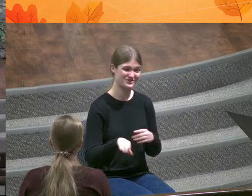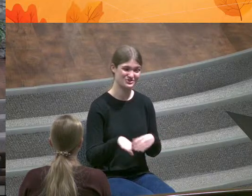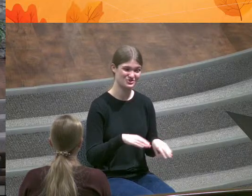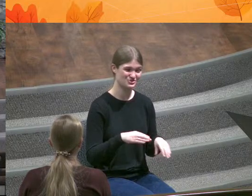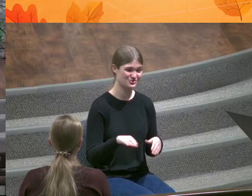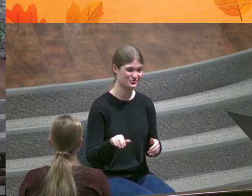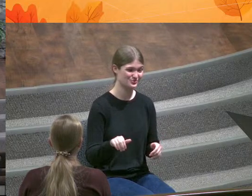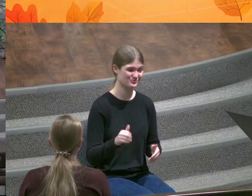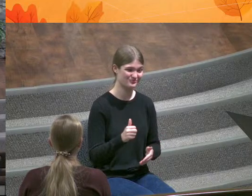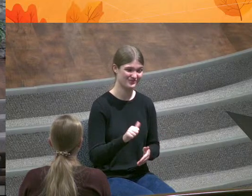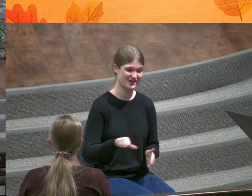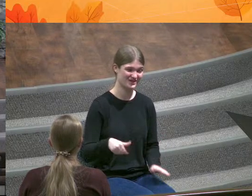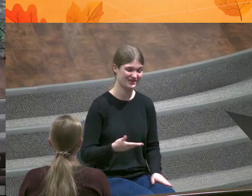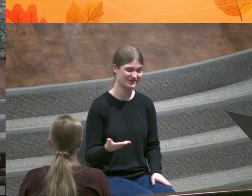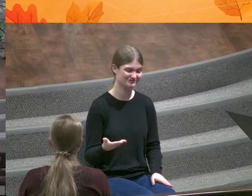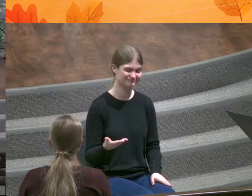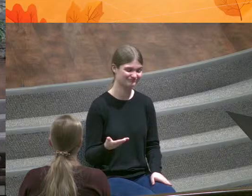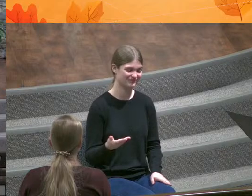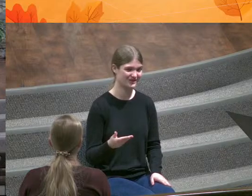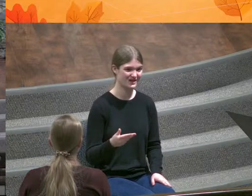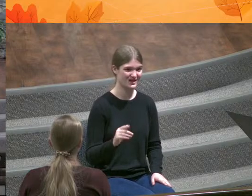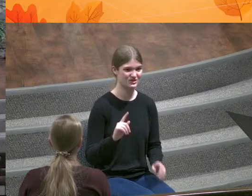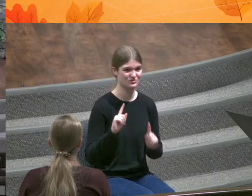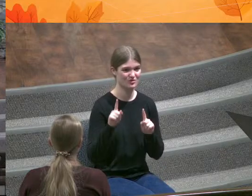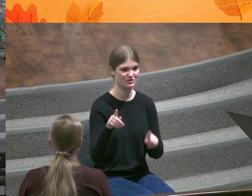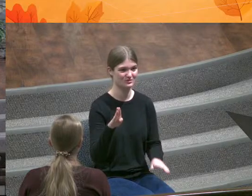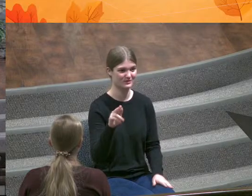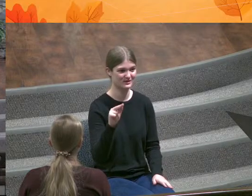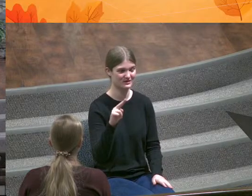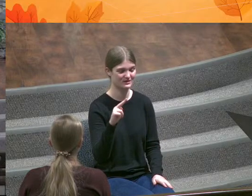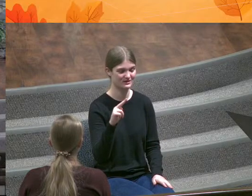of those things. And you go down there and you say, yeah,